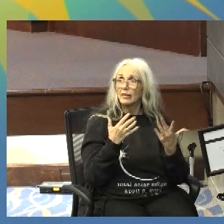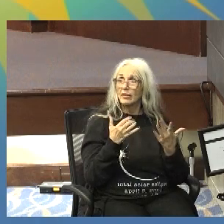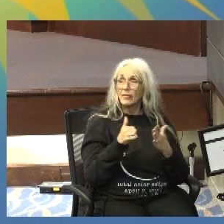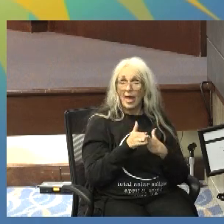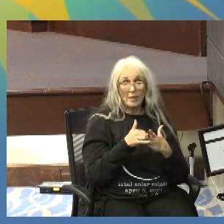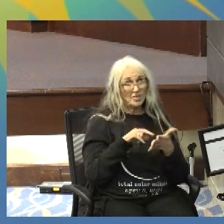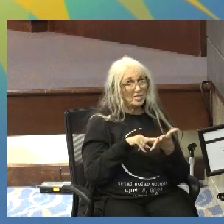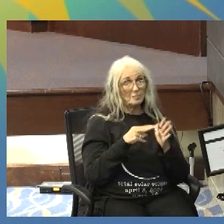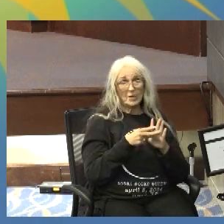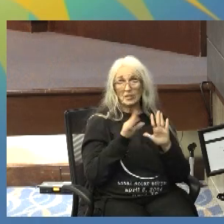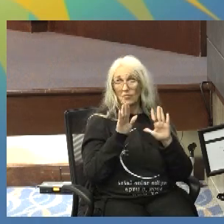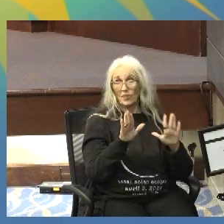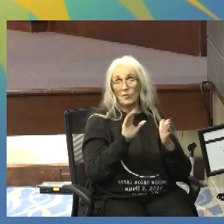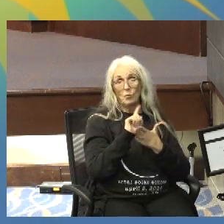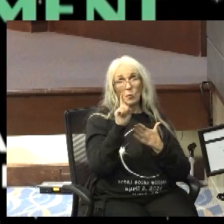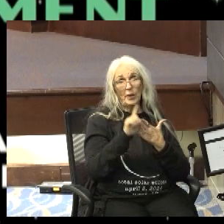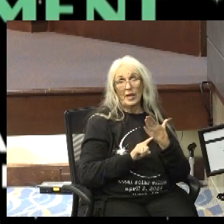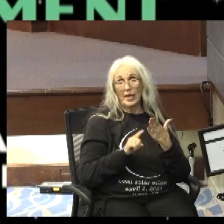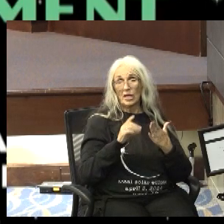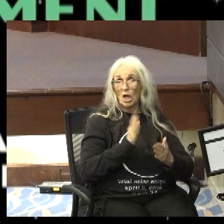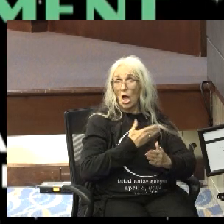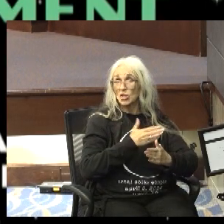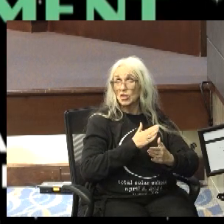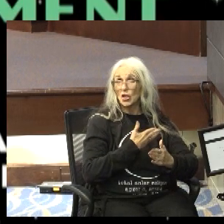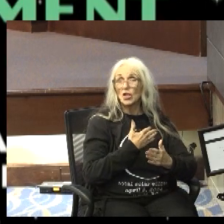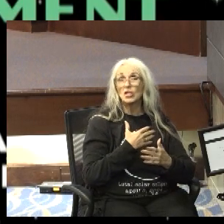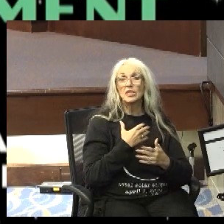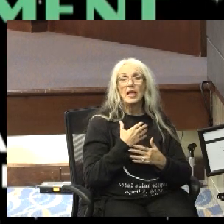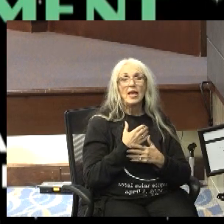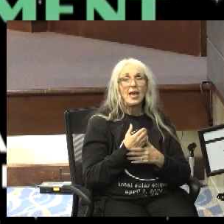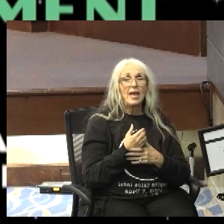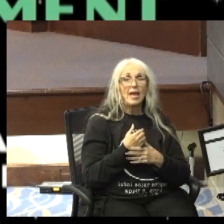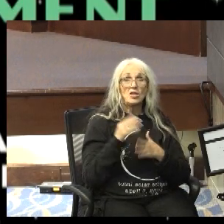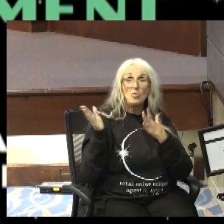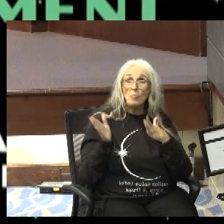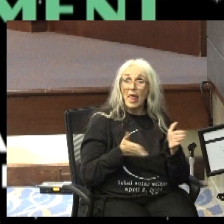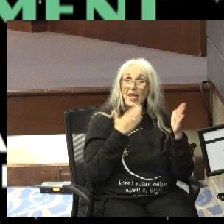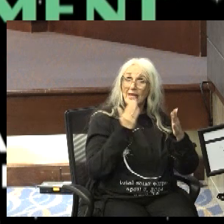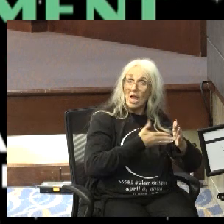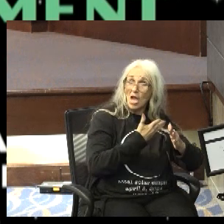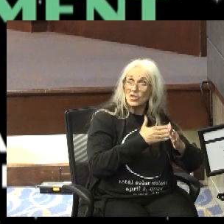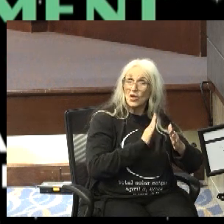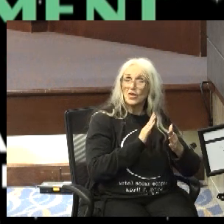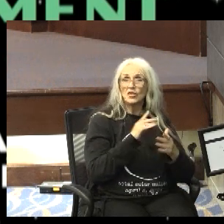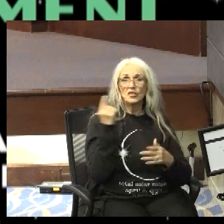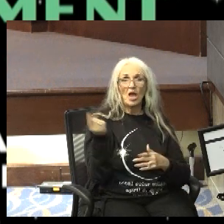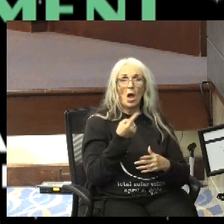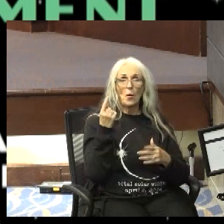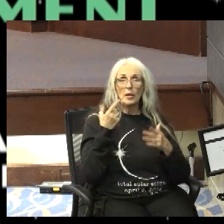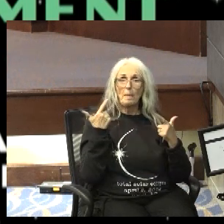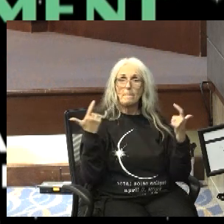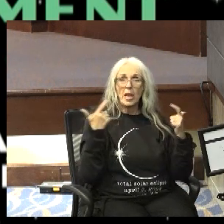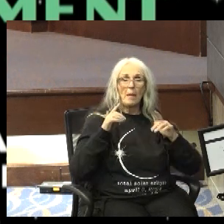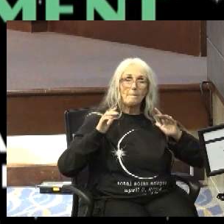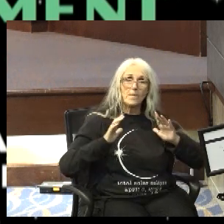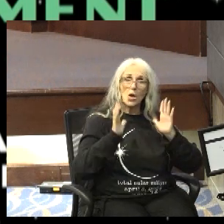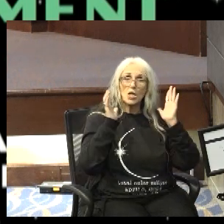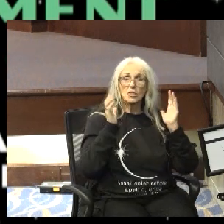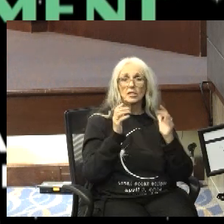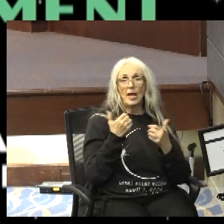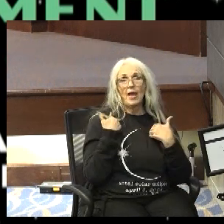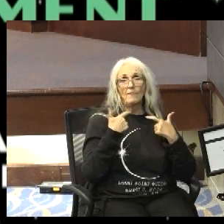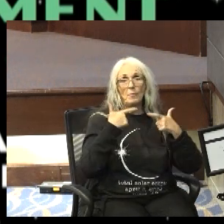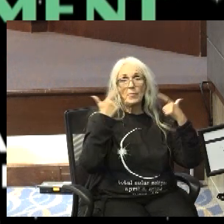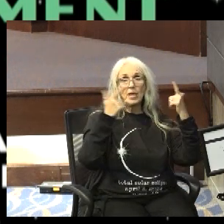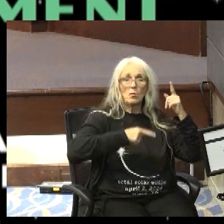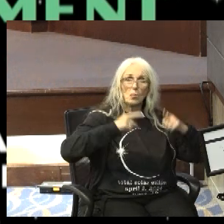great weekend of concerts. And, you know, when you're planning concerts, it's always a big push of mine to have a